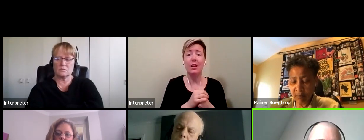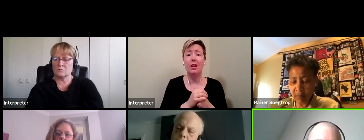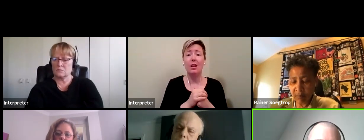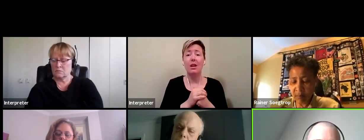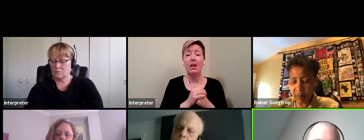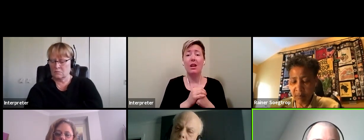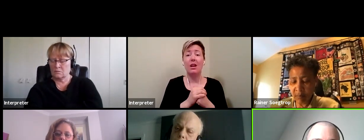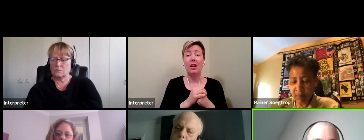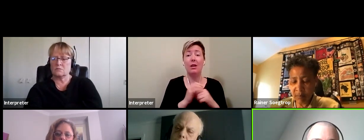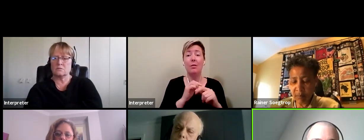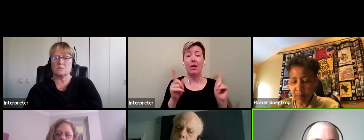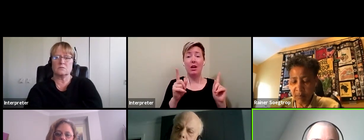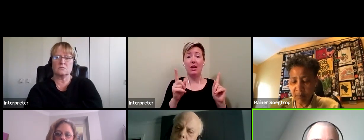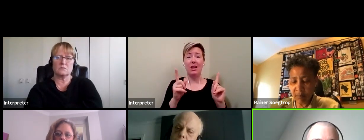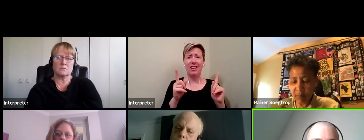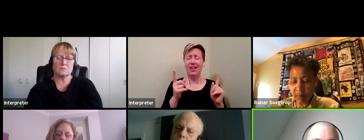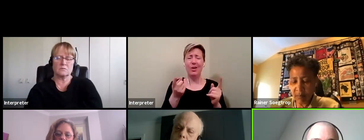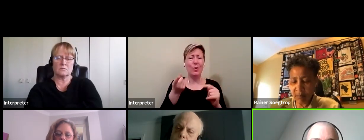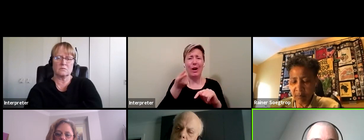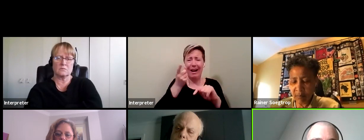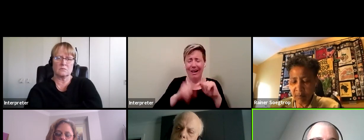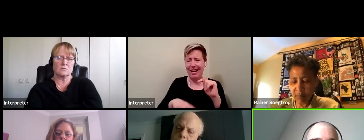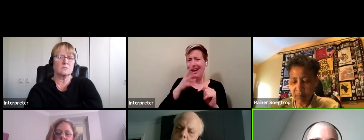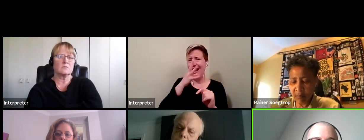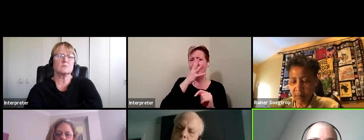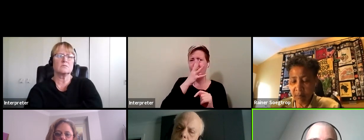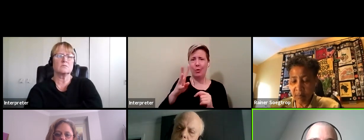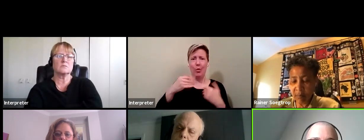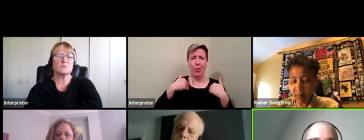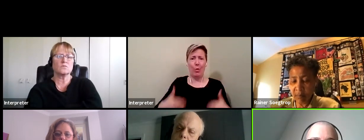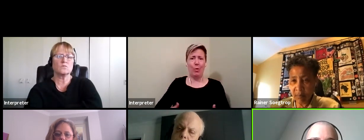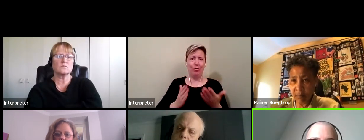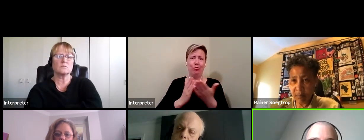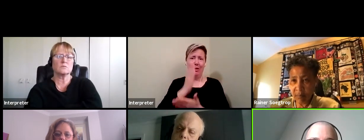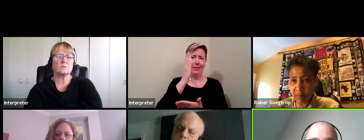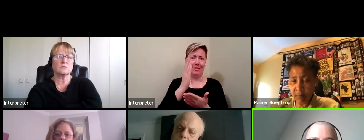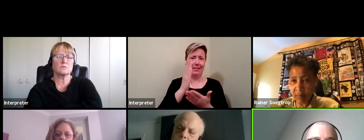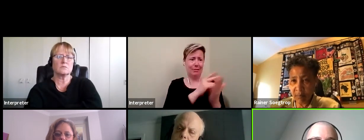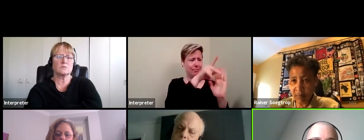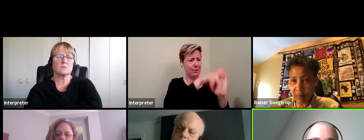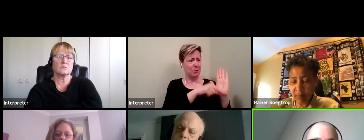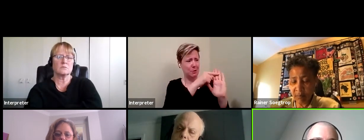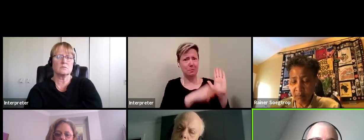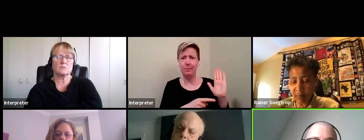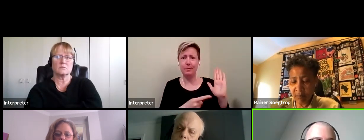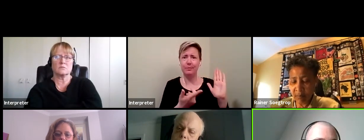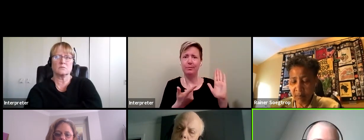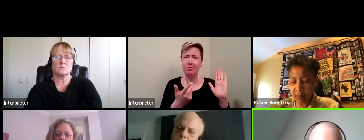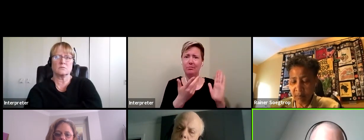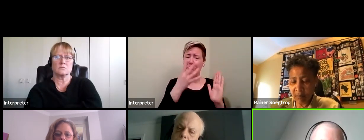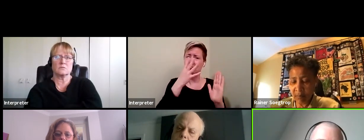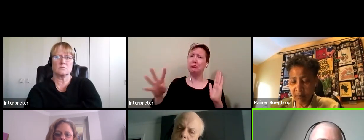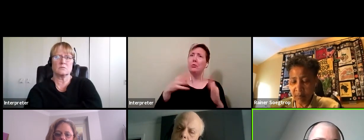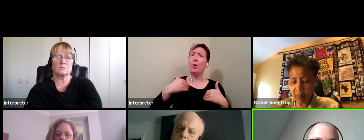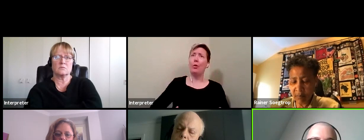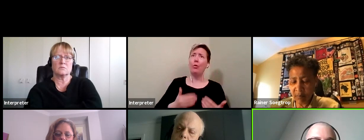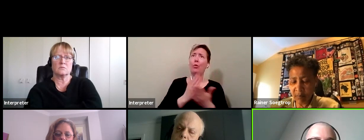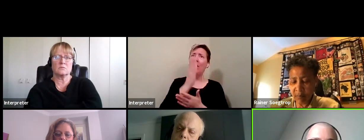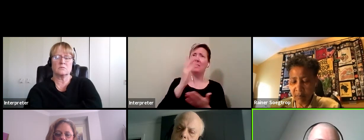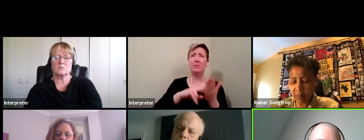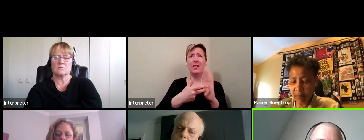cannot ignore fundamental human rights. Such a decision cannot be informed by whether someone has a disability